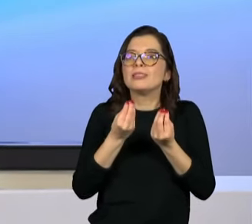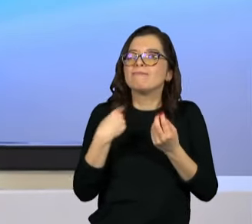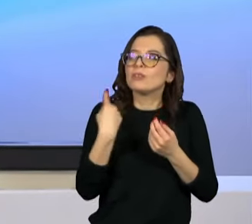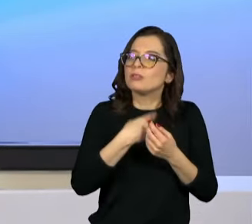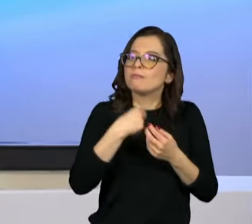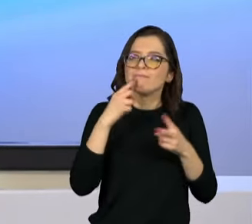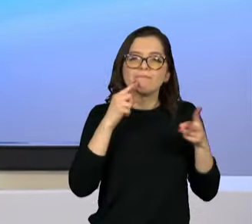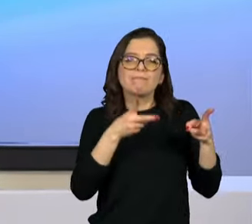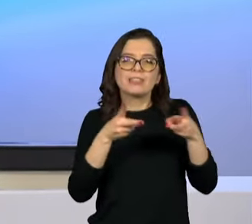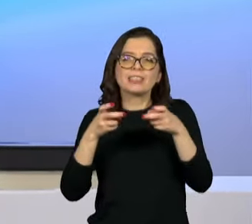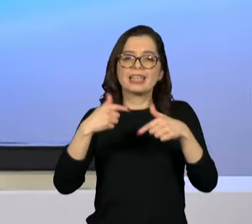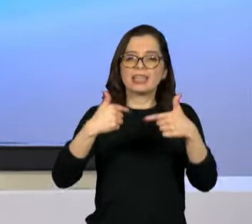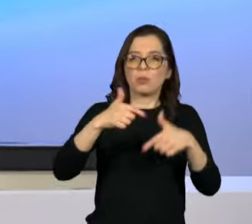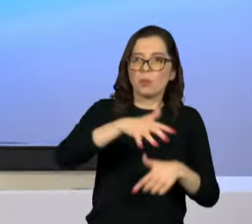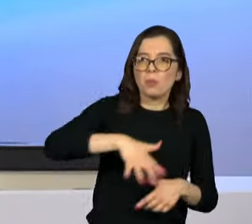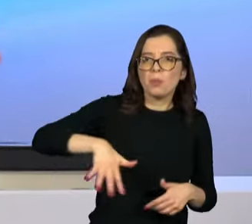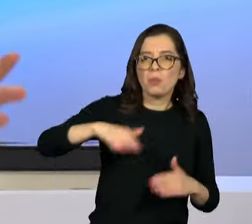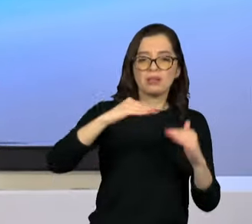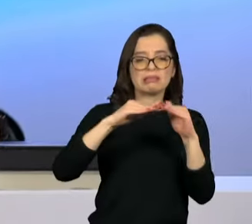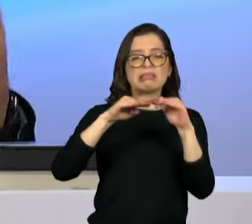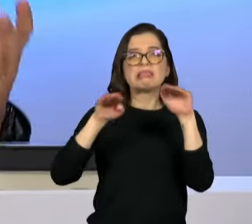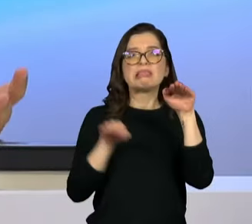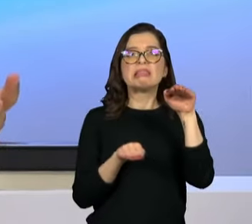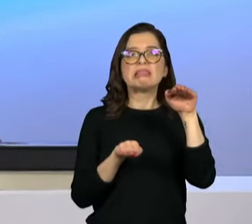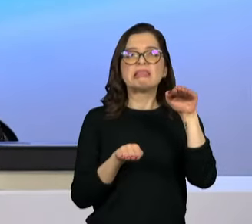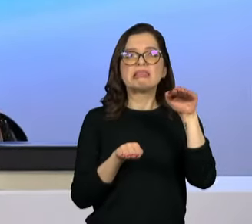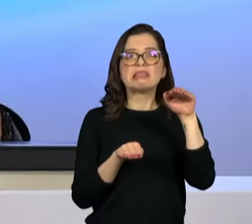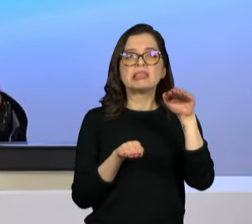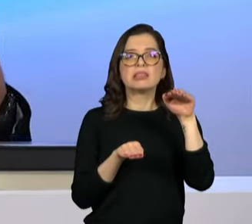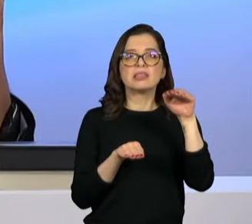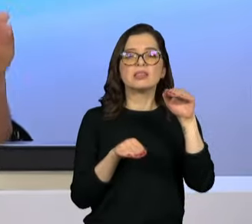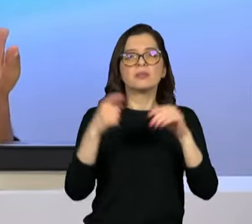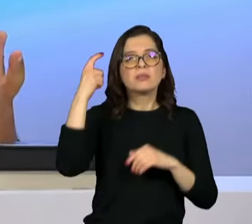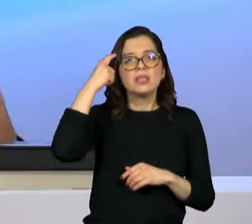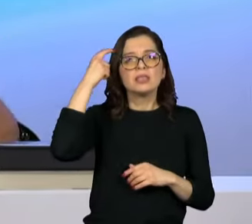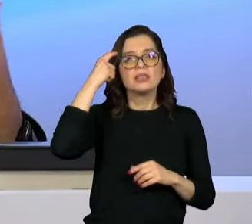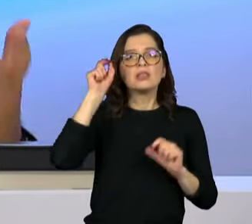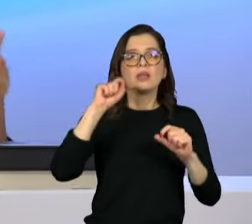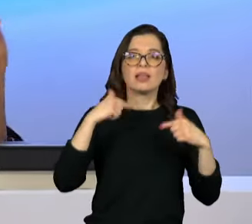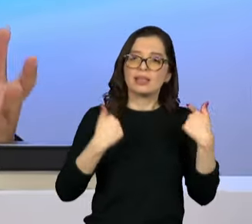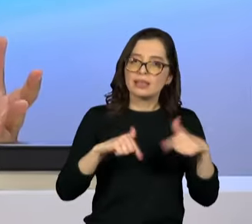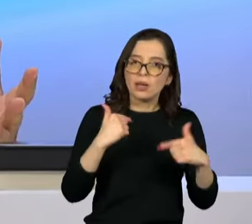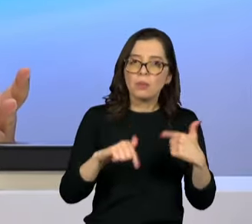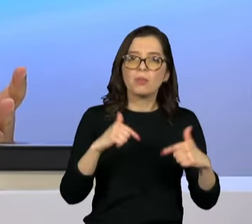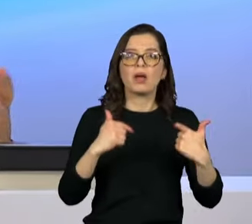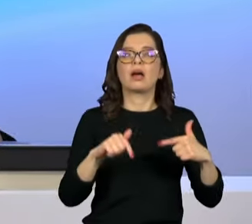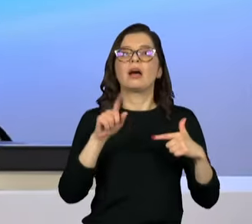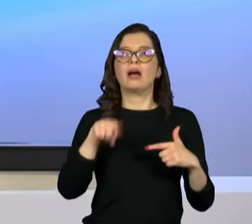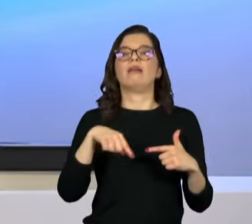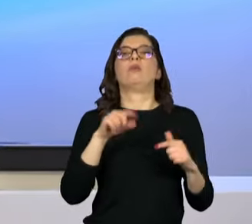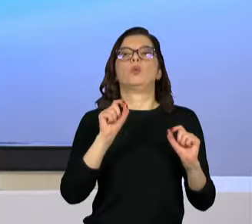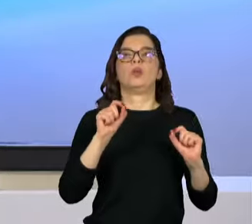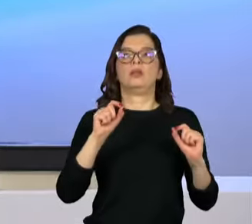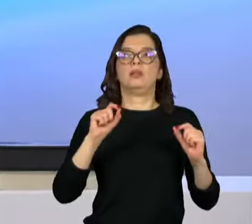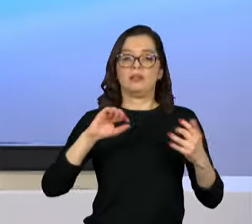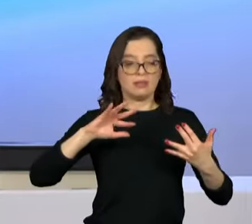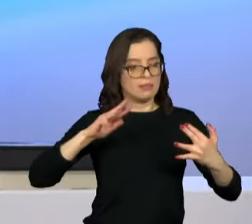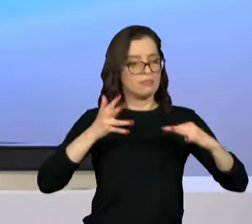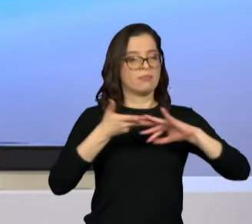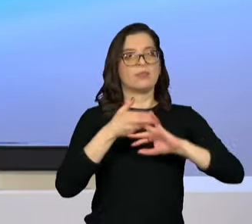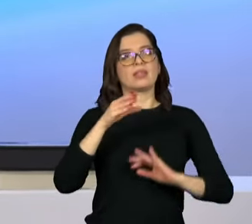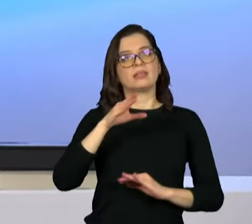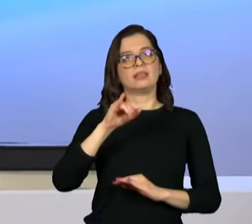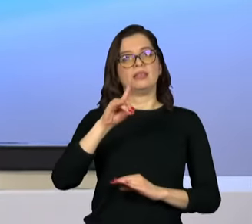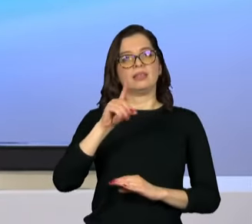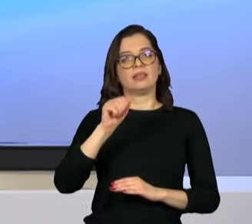de trabalho, recuperar a ideia de trabalho como algo que seria geração de cidadãos virtuosos, dentro do